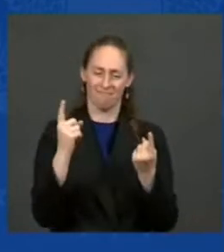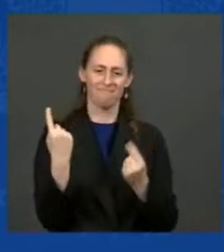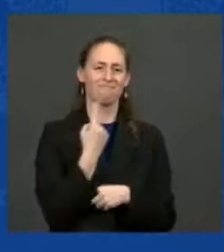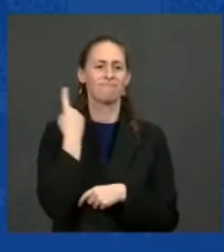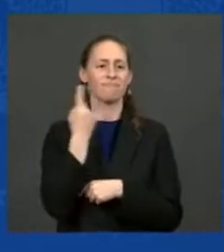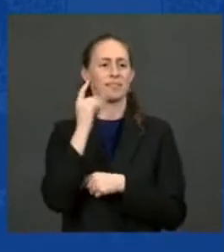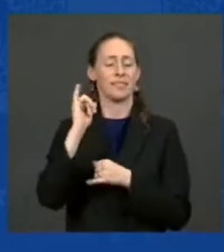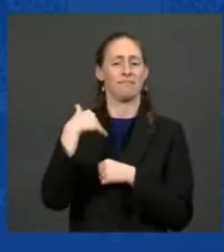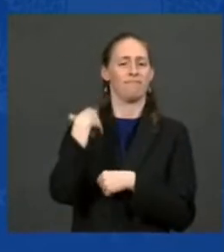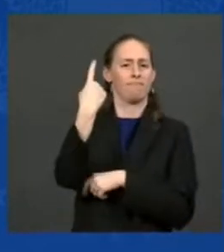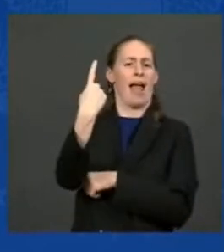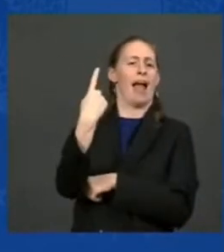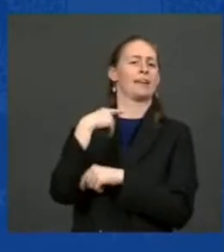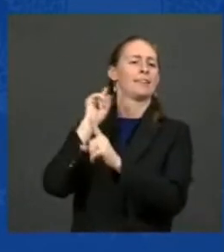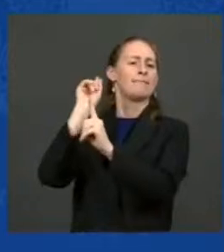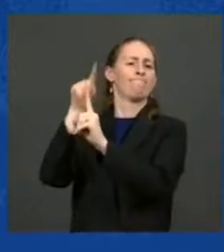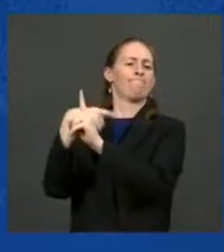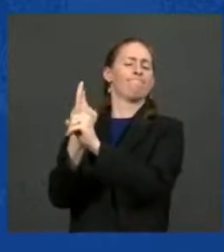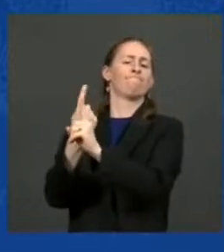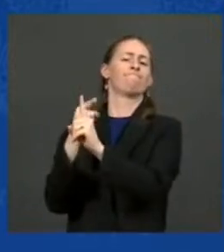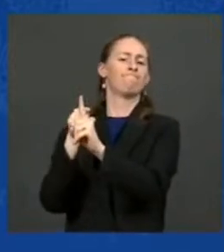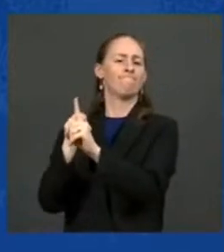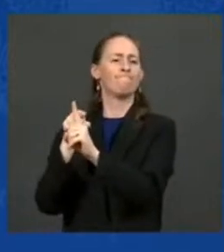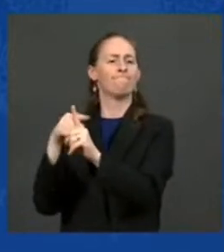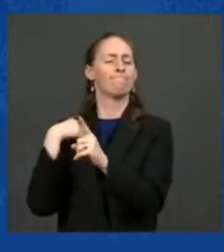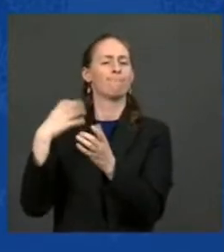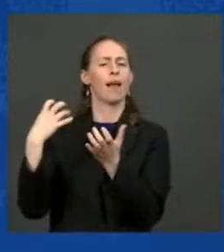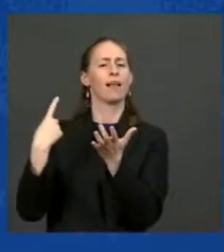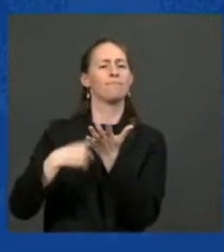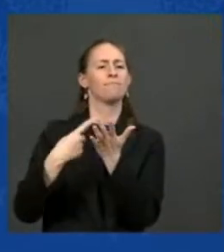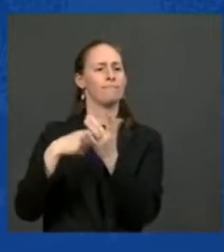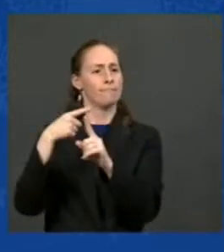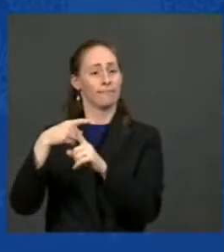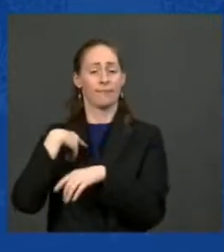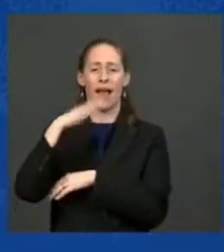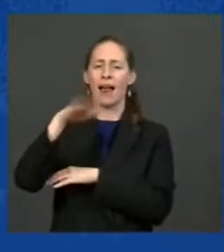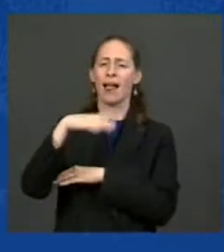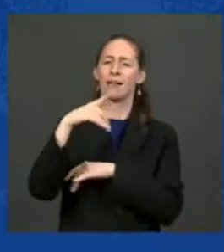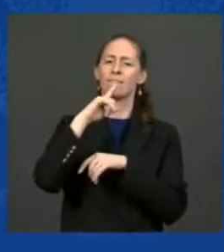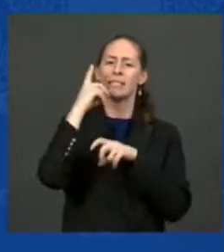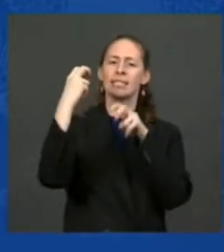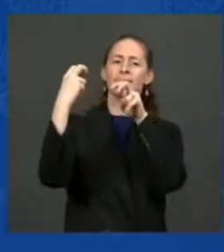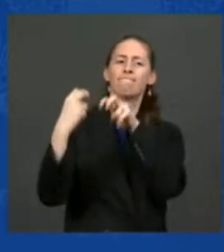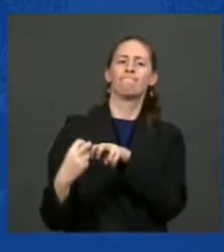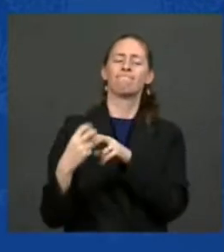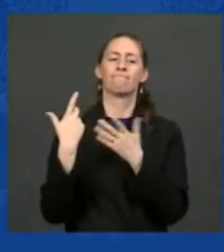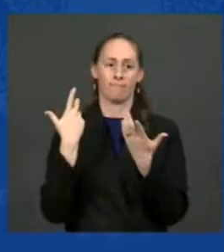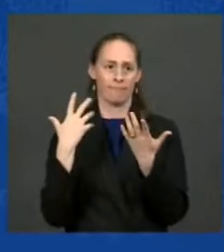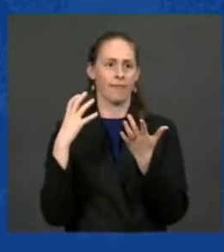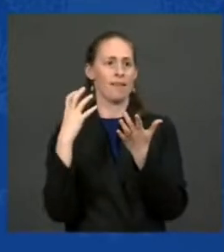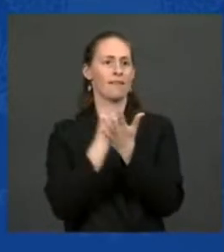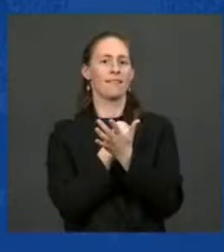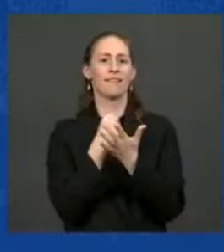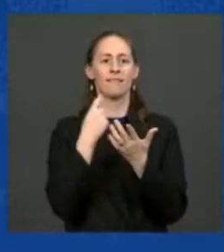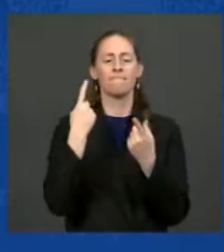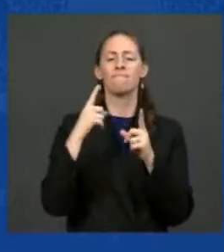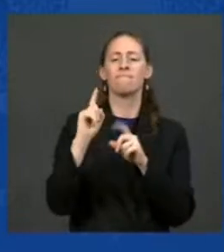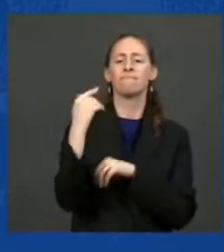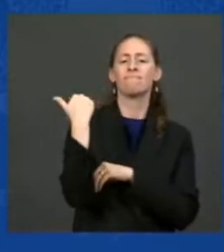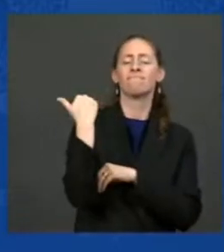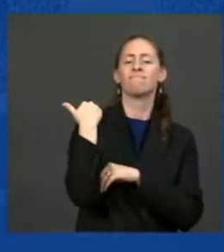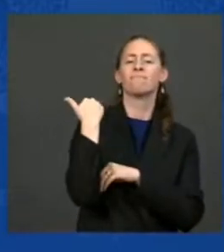about, I'd heard his name, but didn't get to actually spend time with him until we decided to have lunch with each other about a year and a half ago. And so